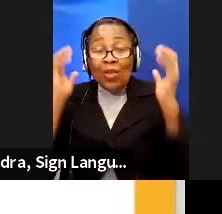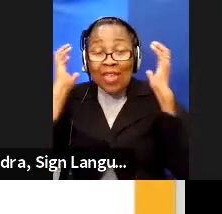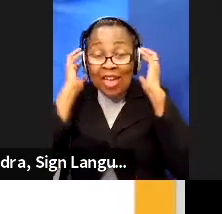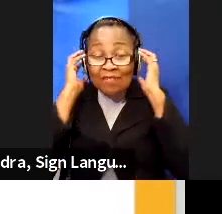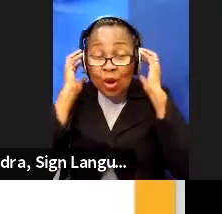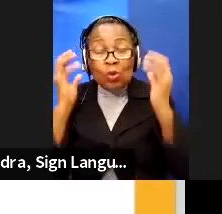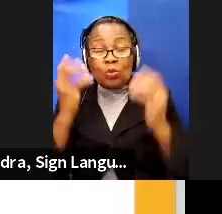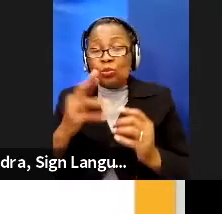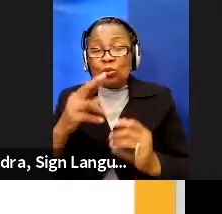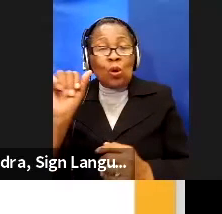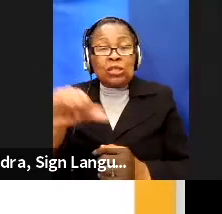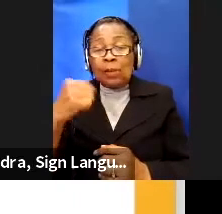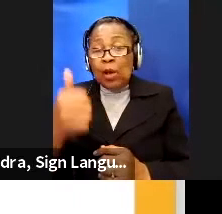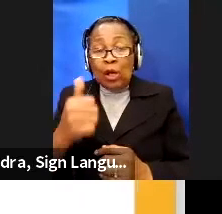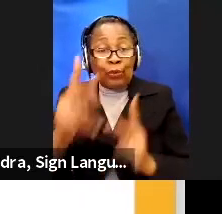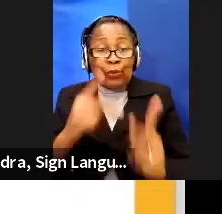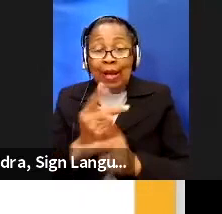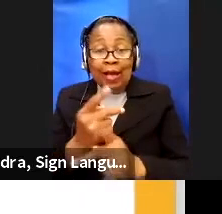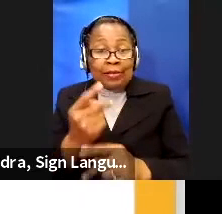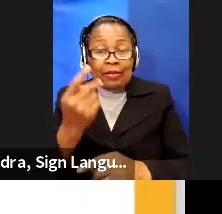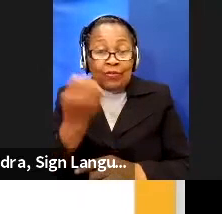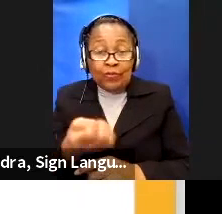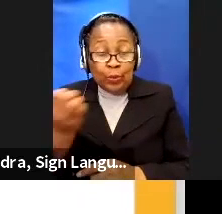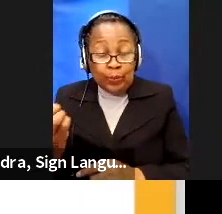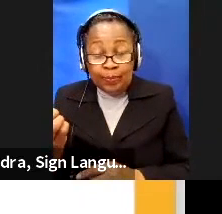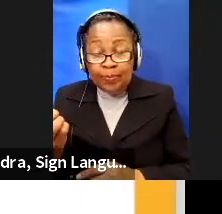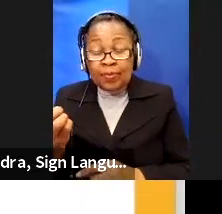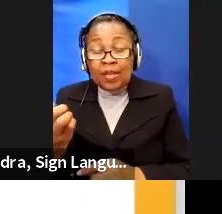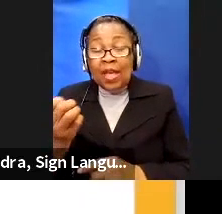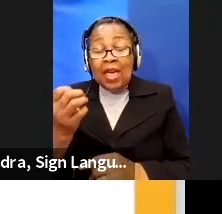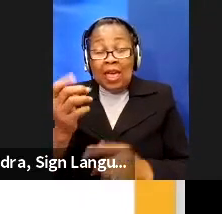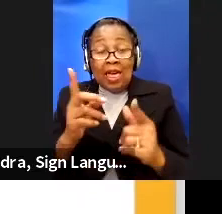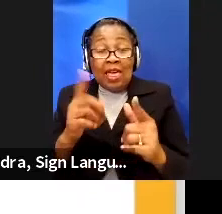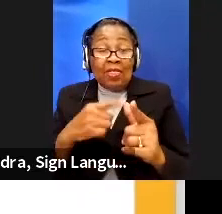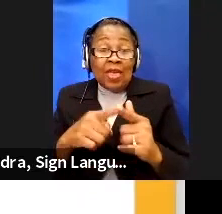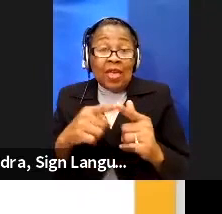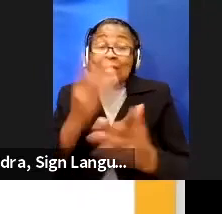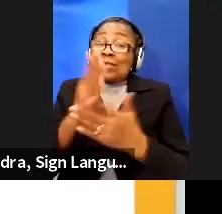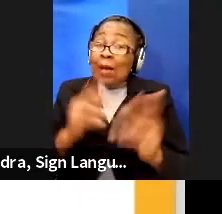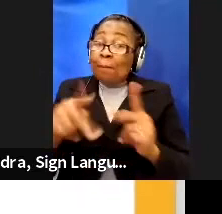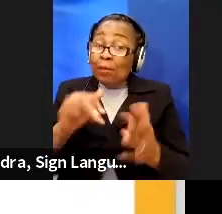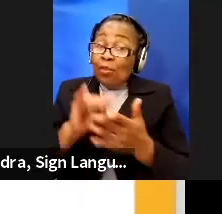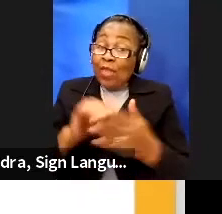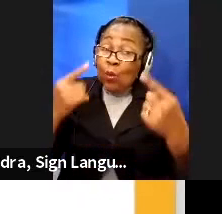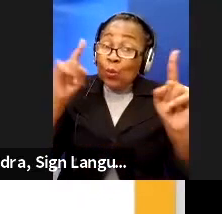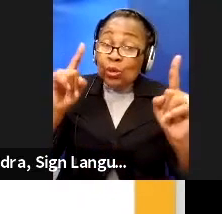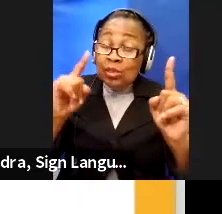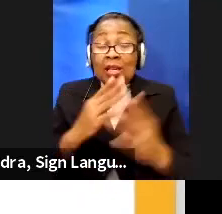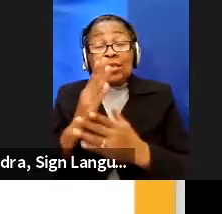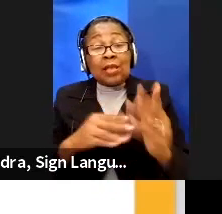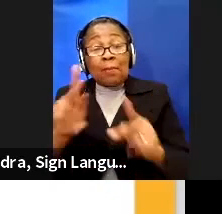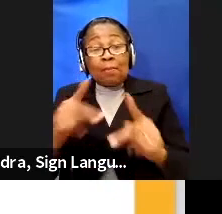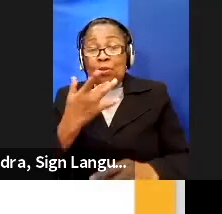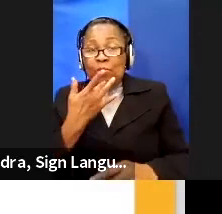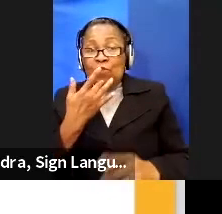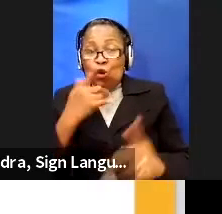some other kind of device. And that works for some people. Some people want captioning.